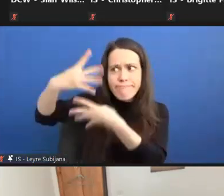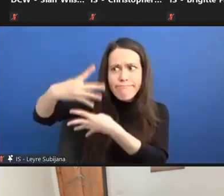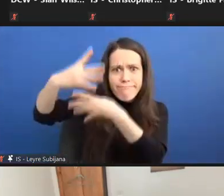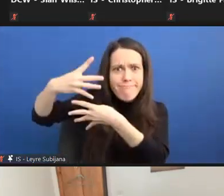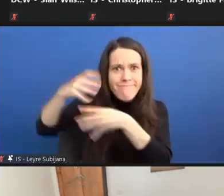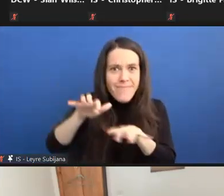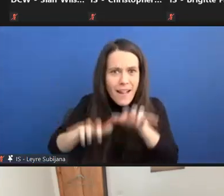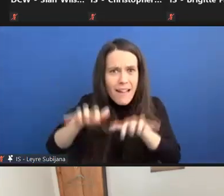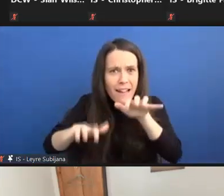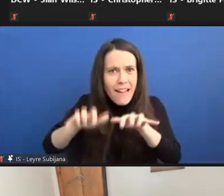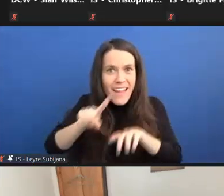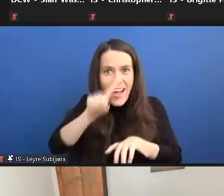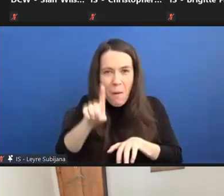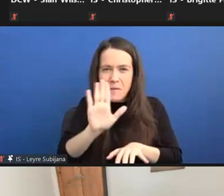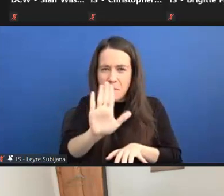at.